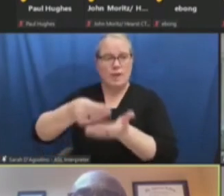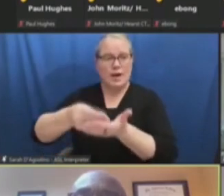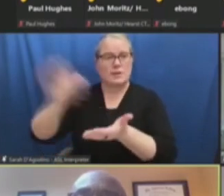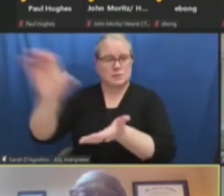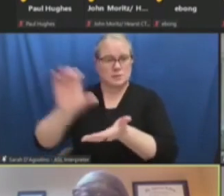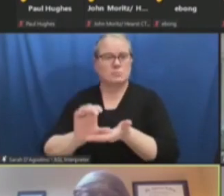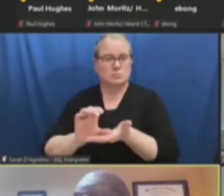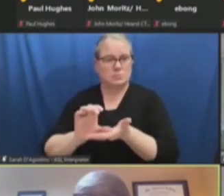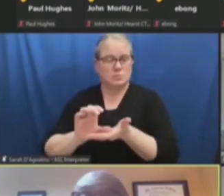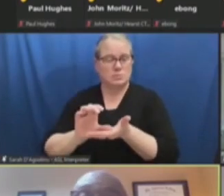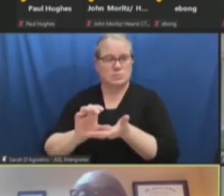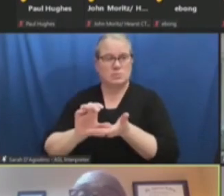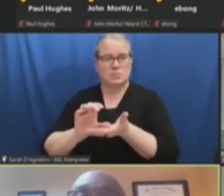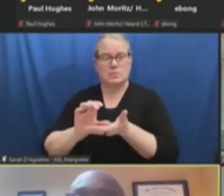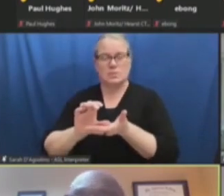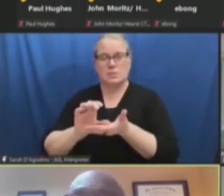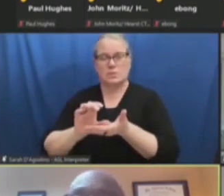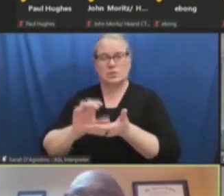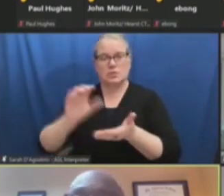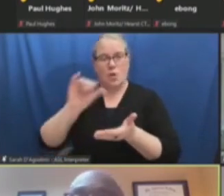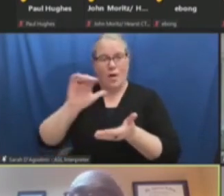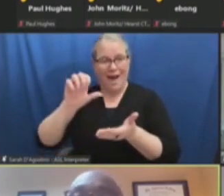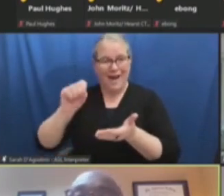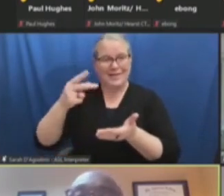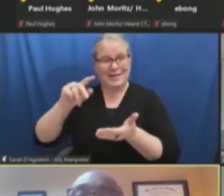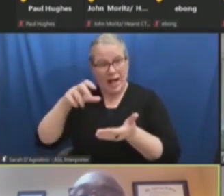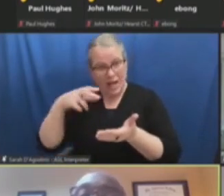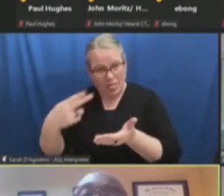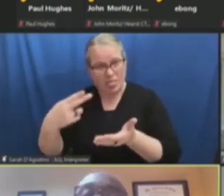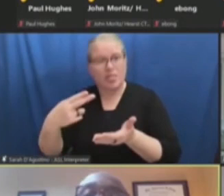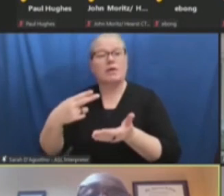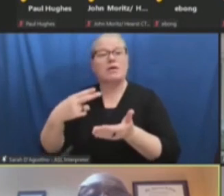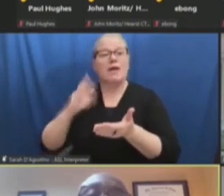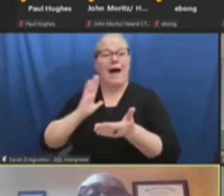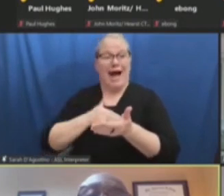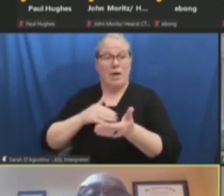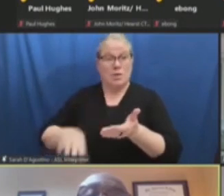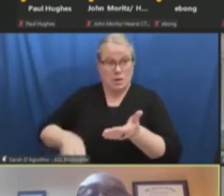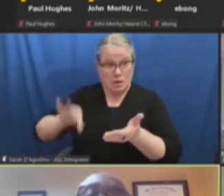are in the process of applying for more grants.